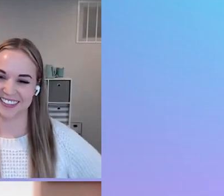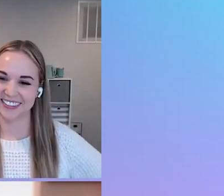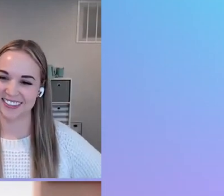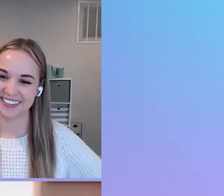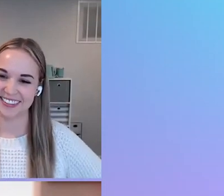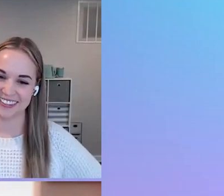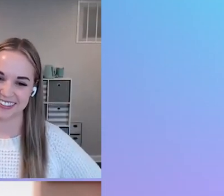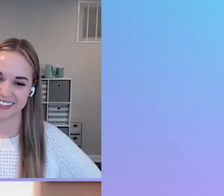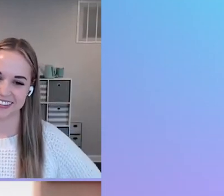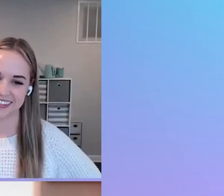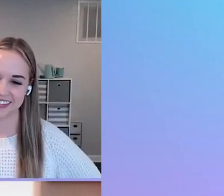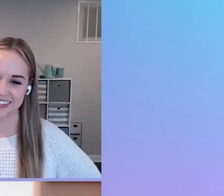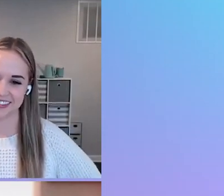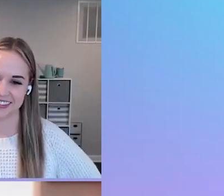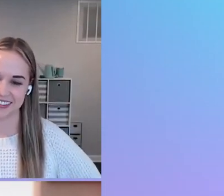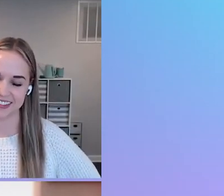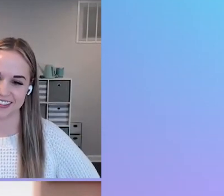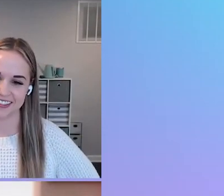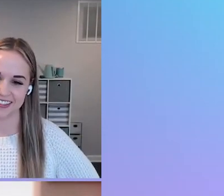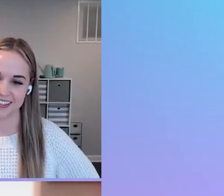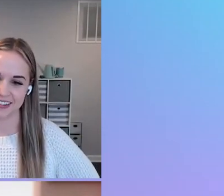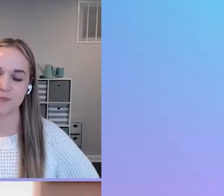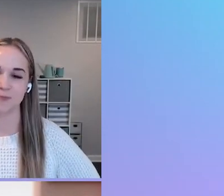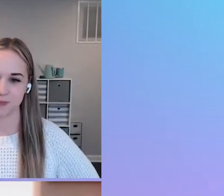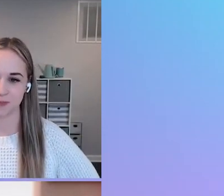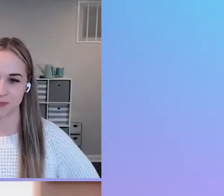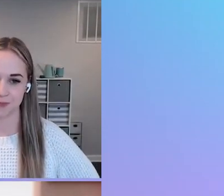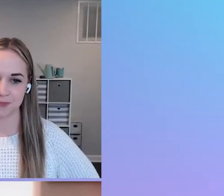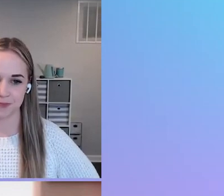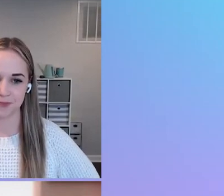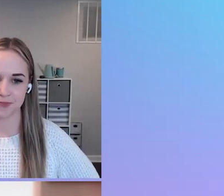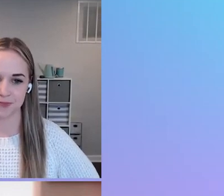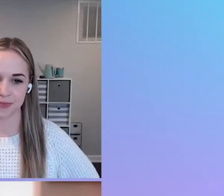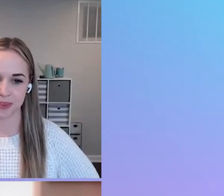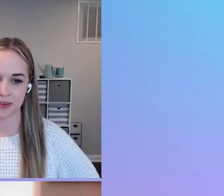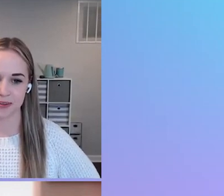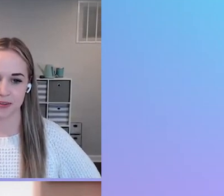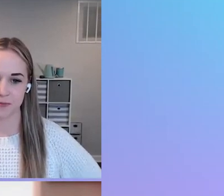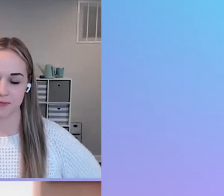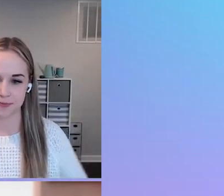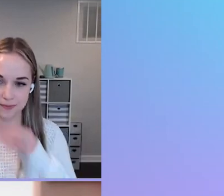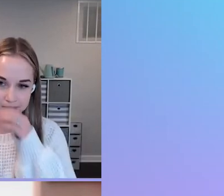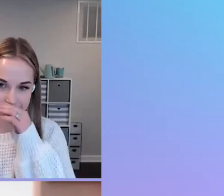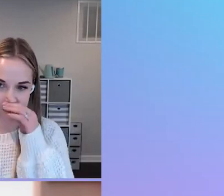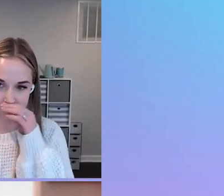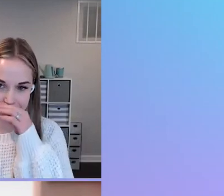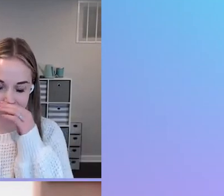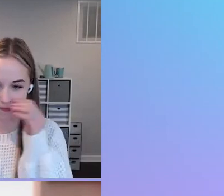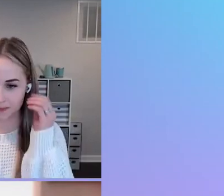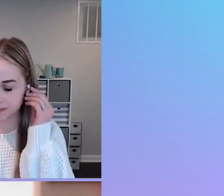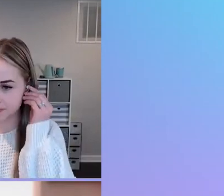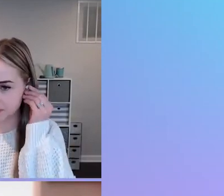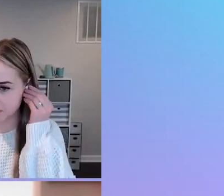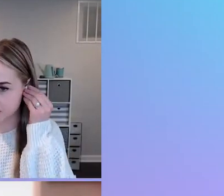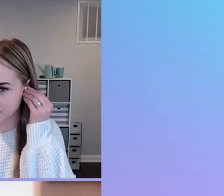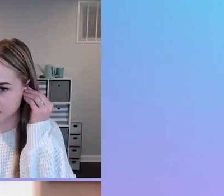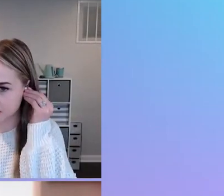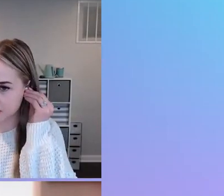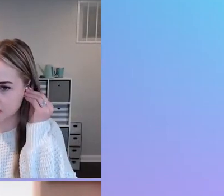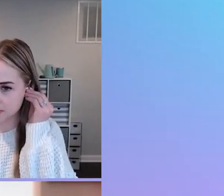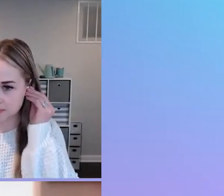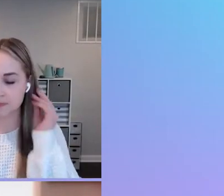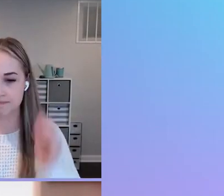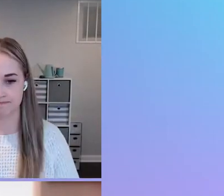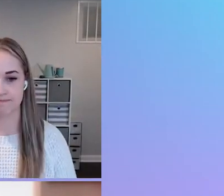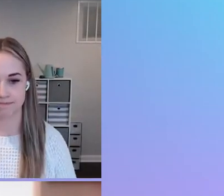Nothing beyond AxCon or anything that we've been doing publicly, but we don't currently have any public